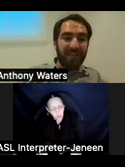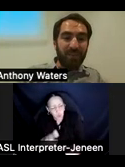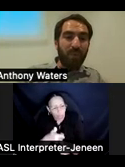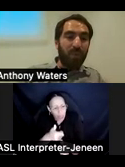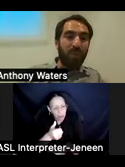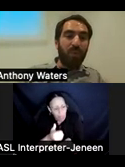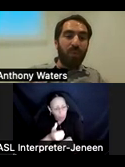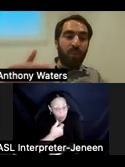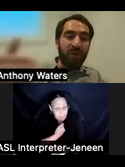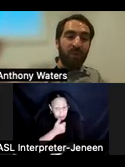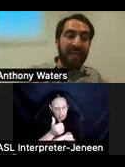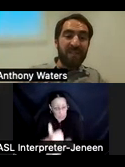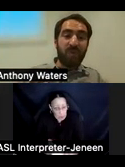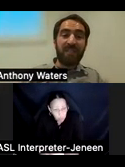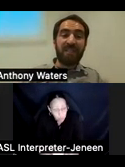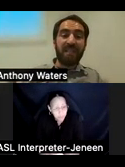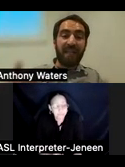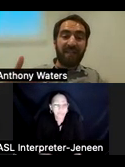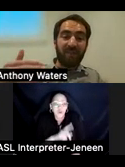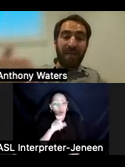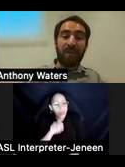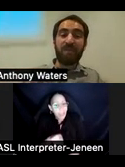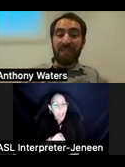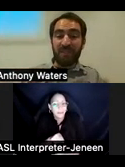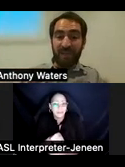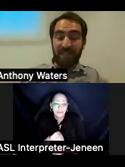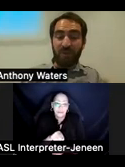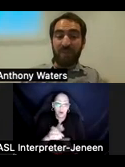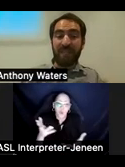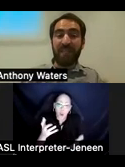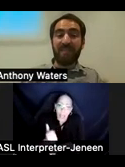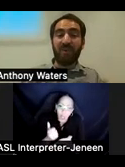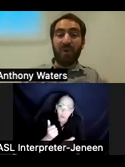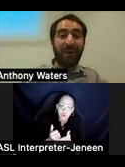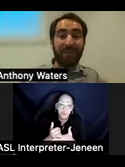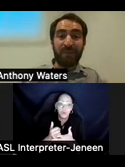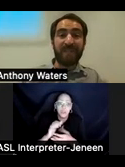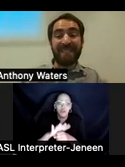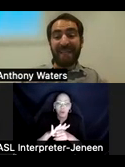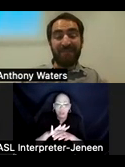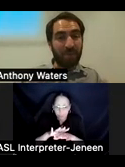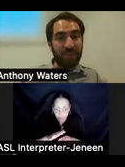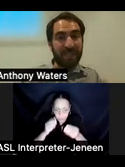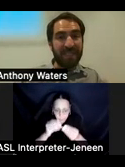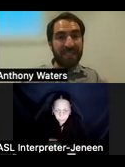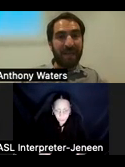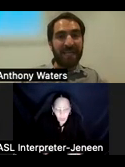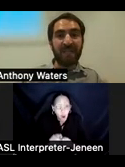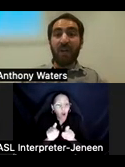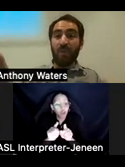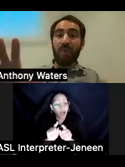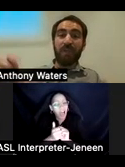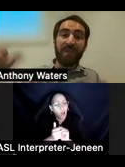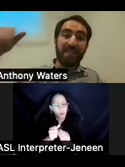And, when we ask questions like, what helps you de-stress in moments like this? Or how have you stayed safe in moments like this in the